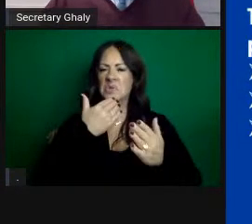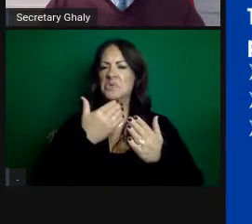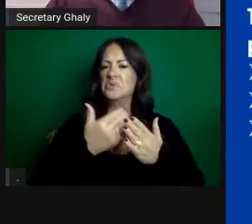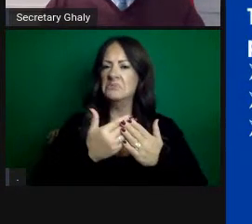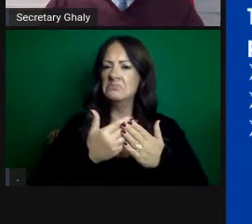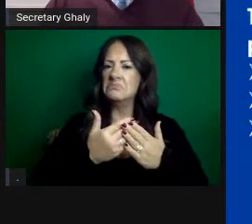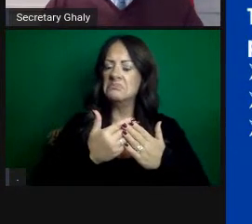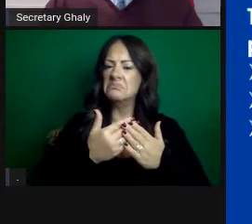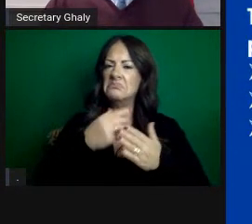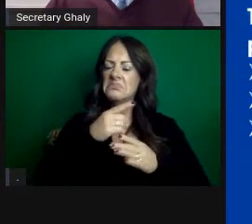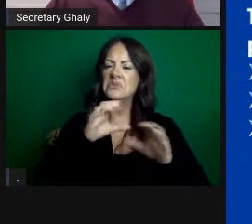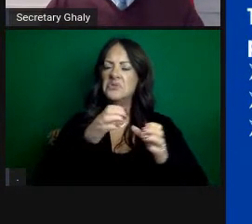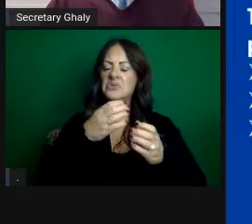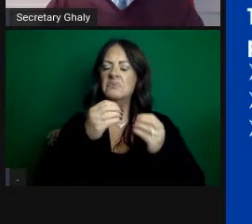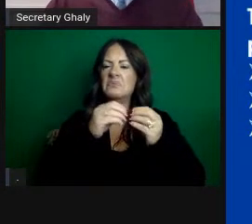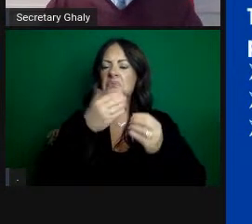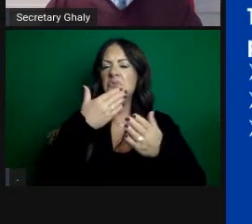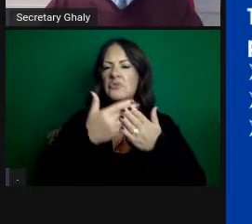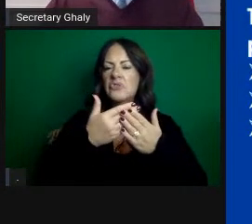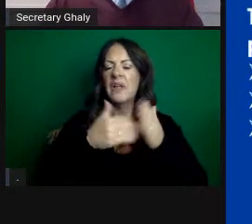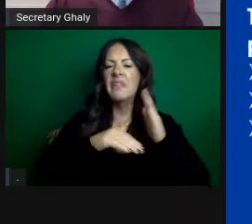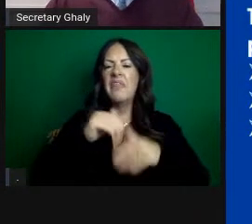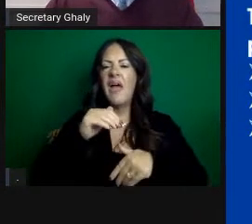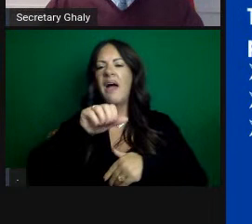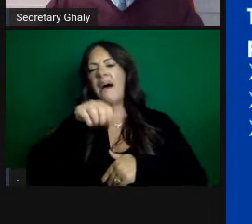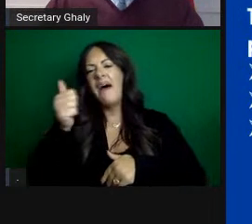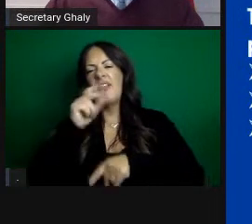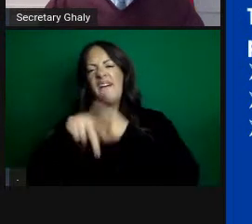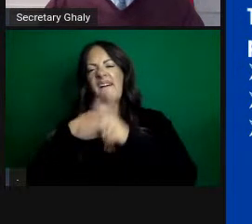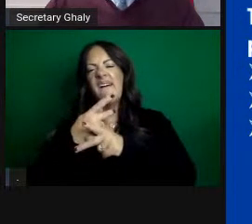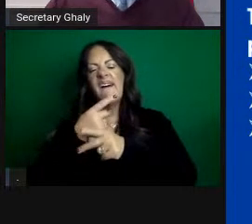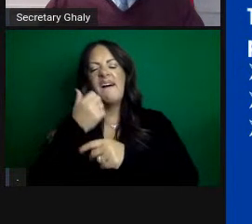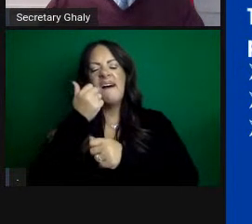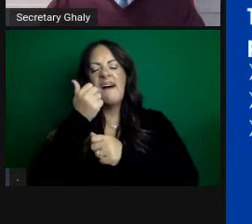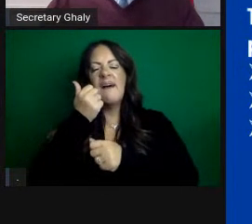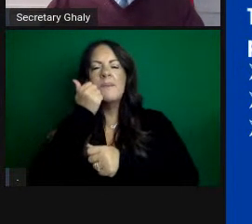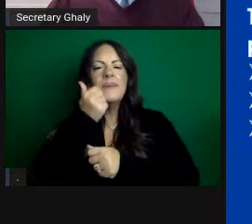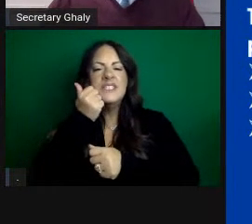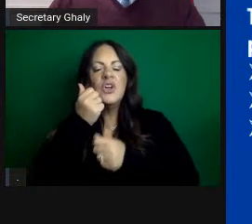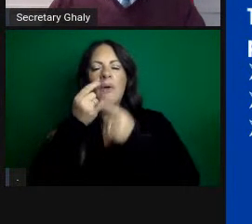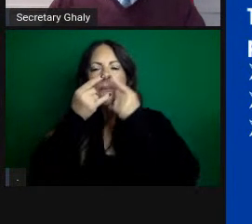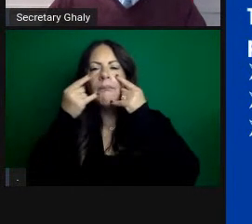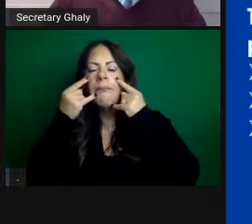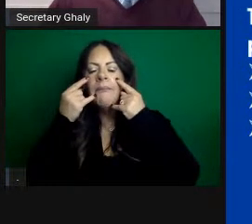does do more often than face coverings. They often come with a